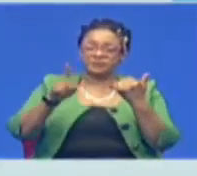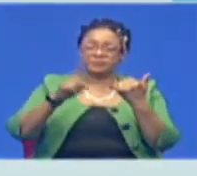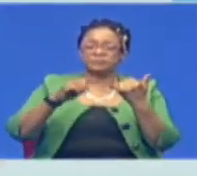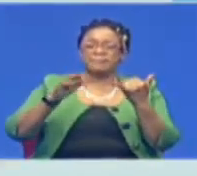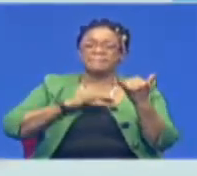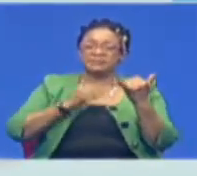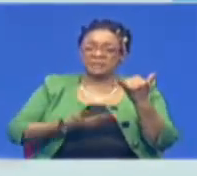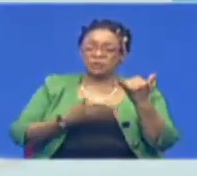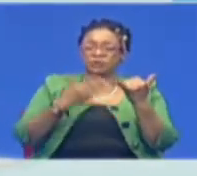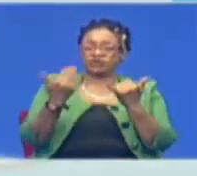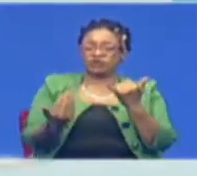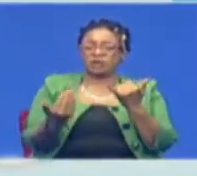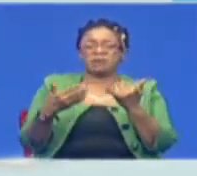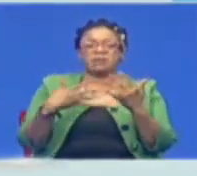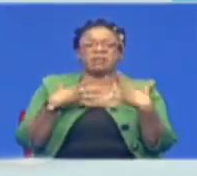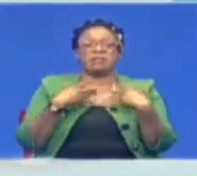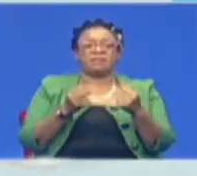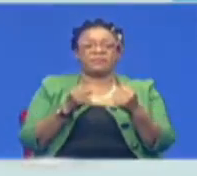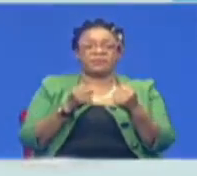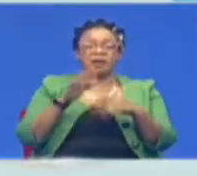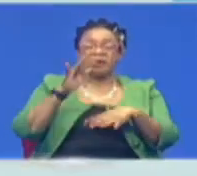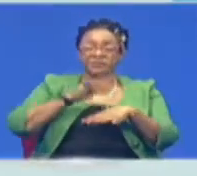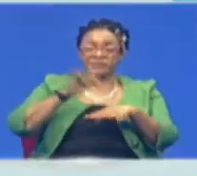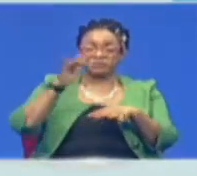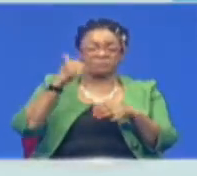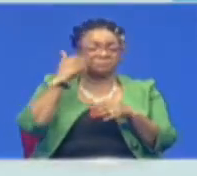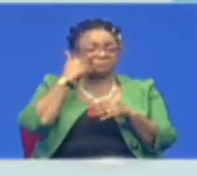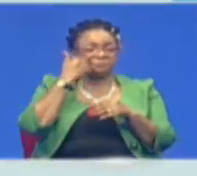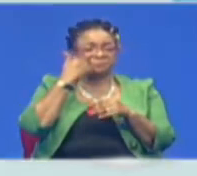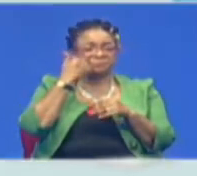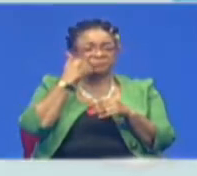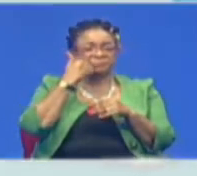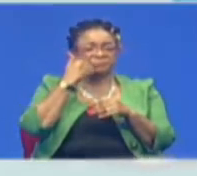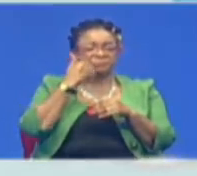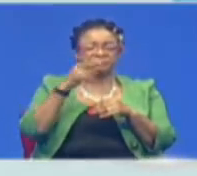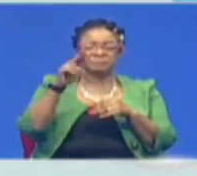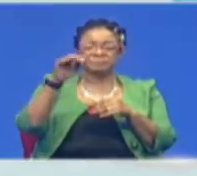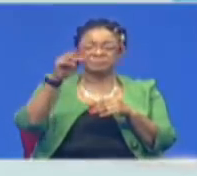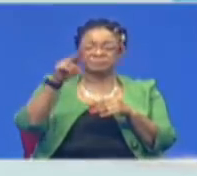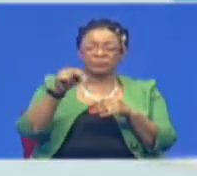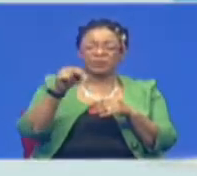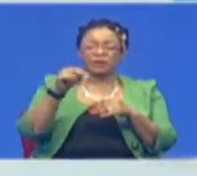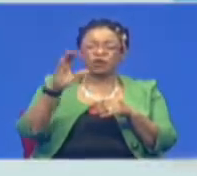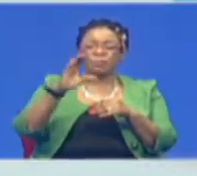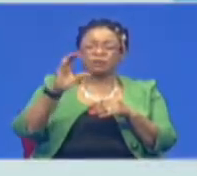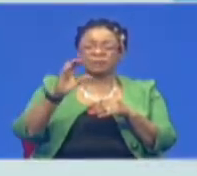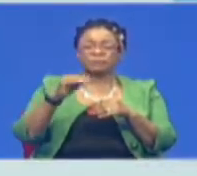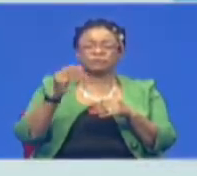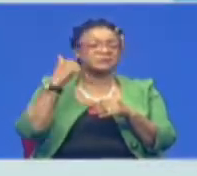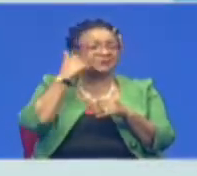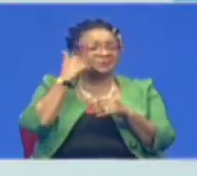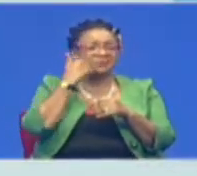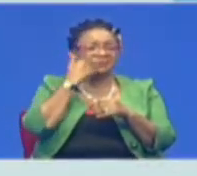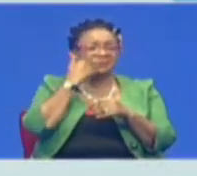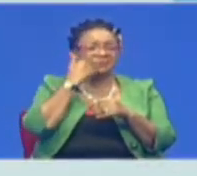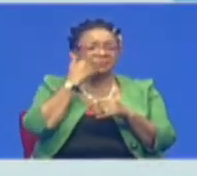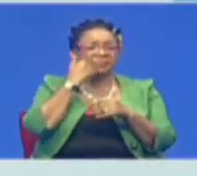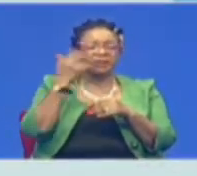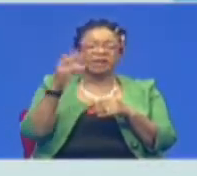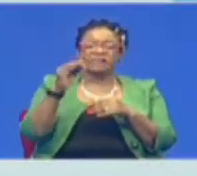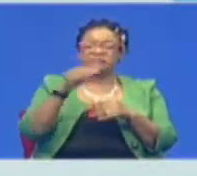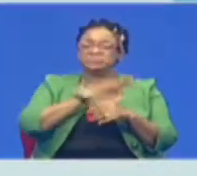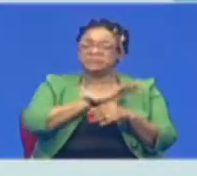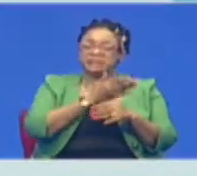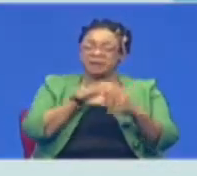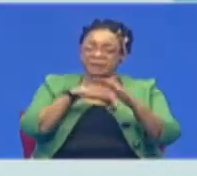and child health, infectious diseases, non-communicable diseases, service capacity and